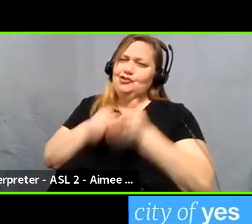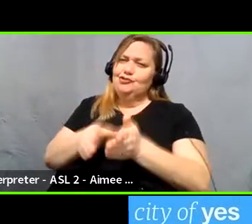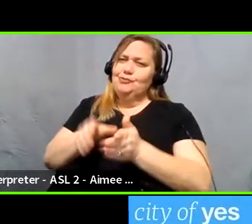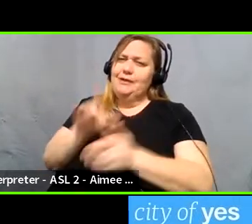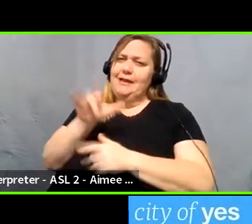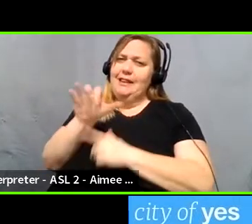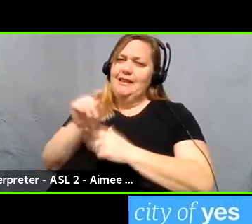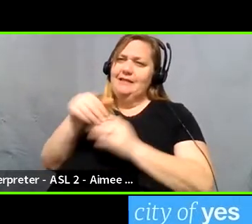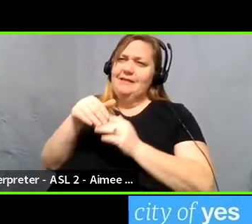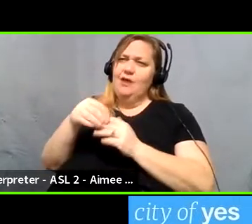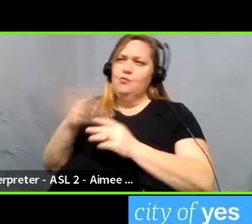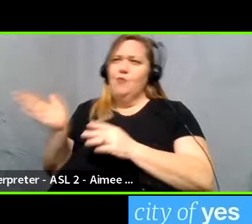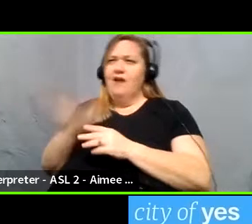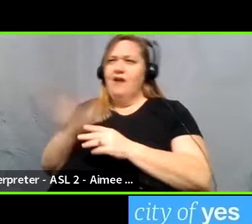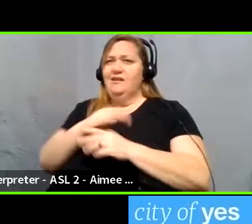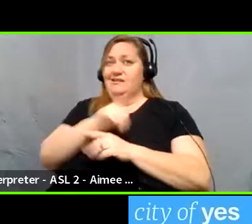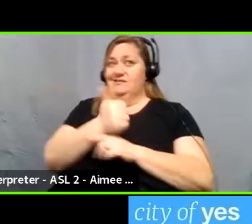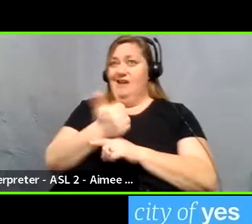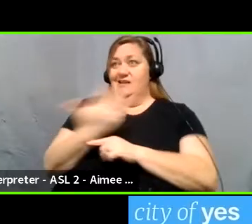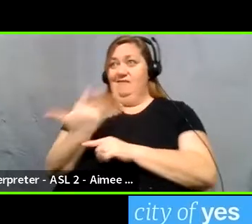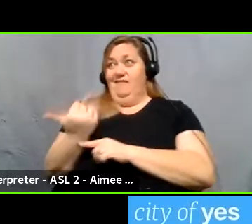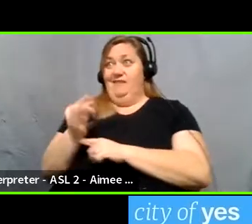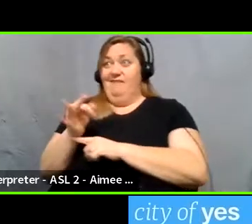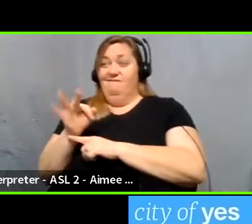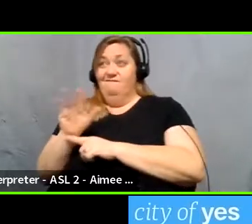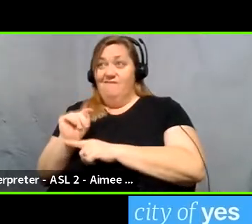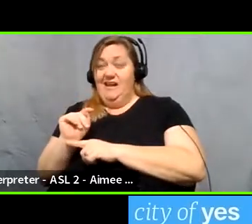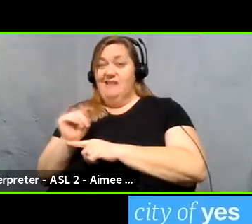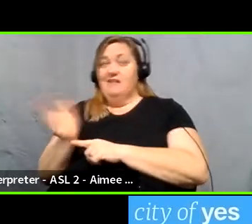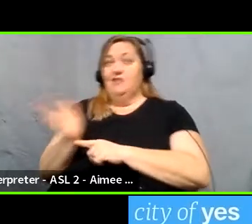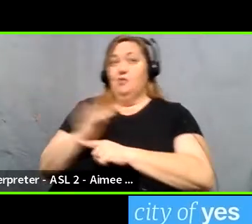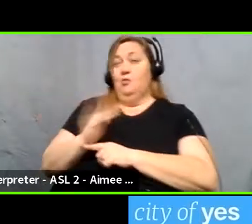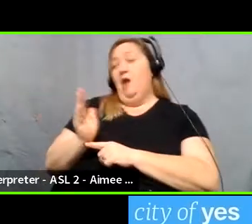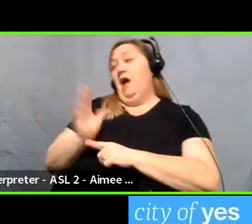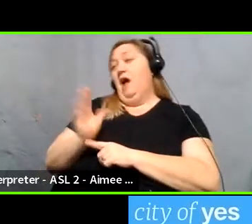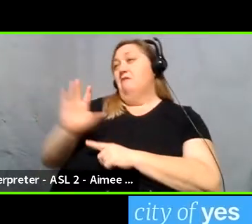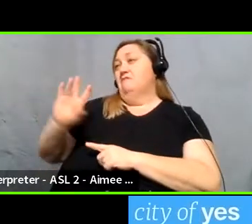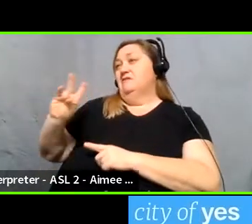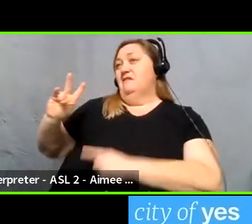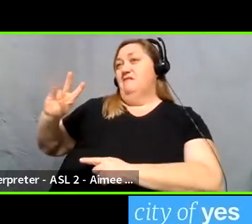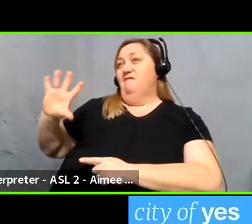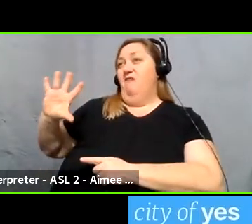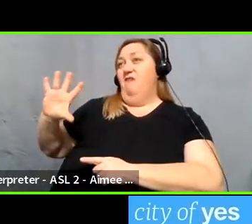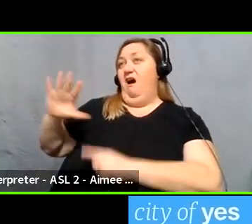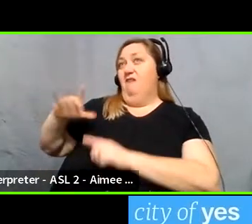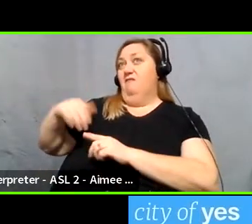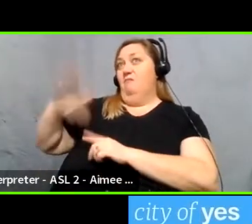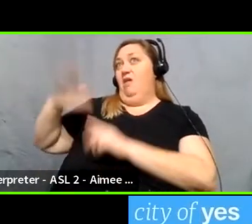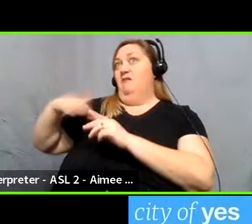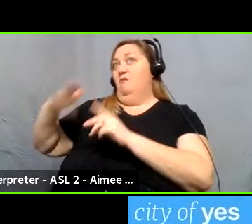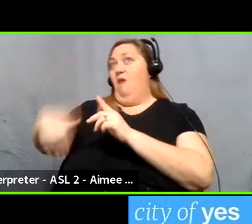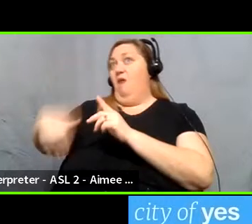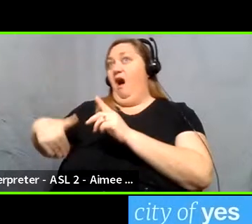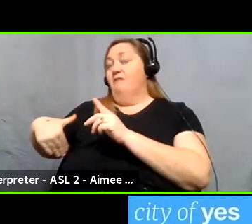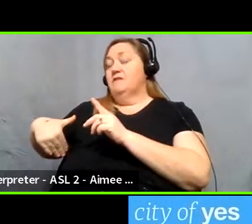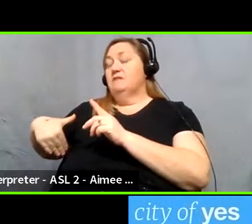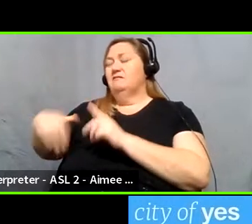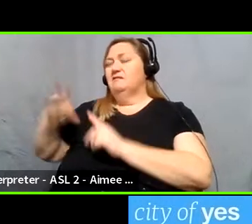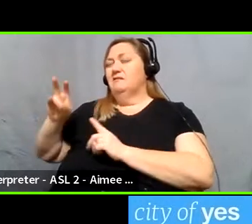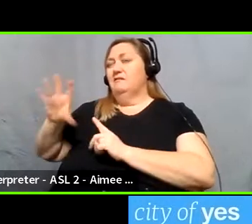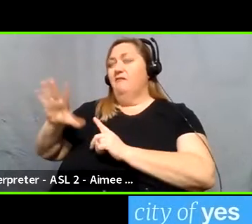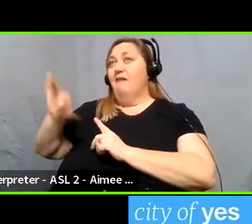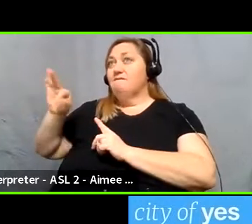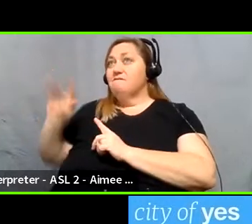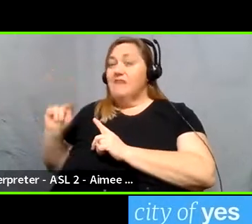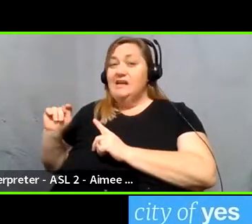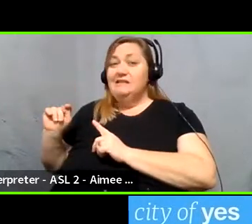of up to 10 or 15 feet that might be around 75, you know, plus or minus below and above 75 feet, so